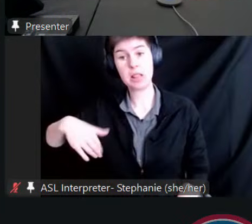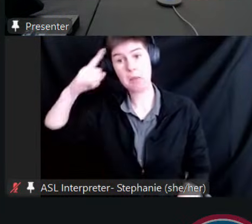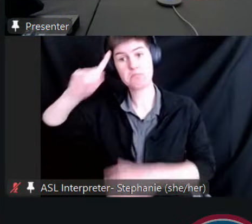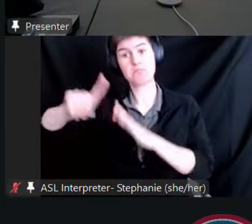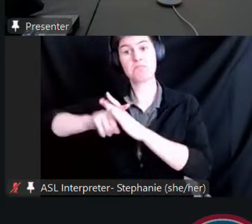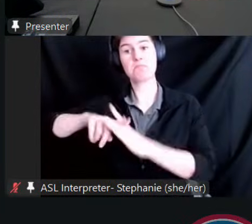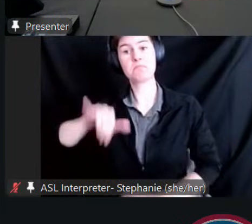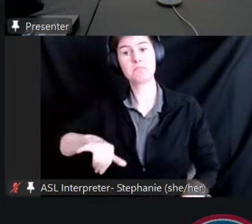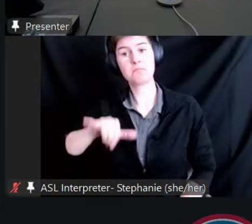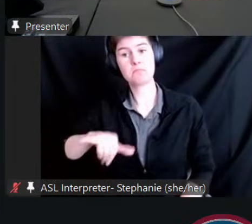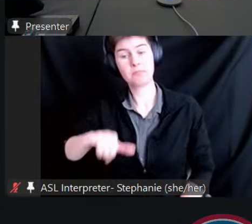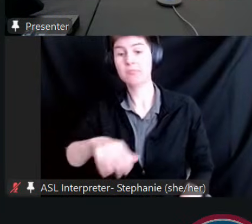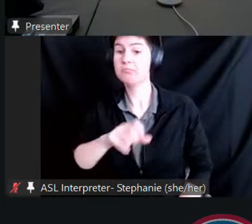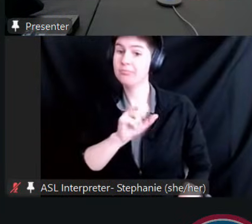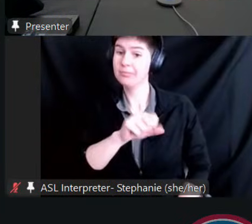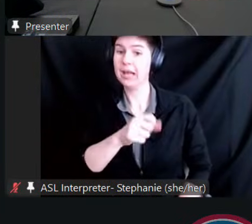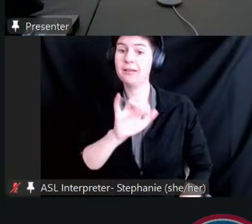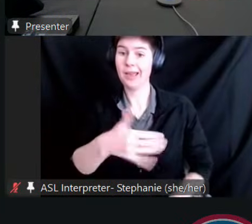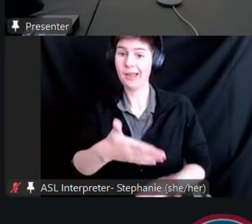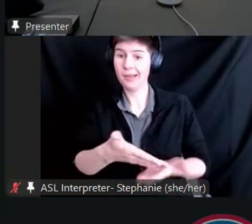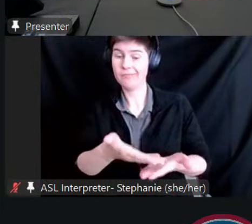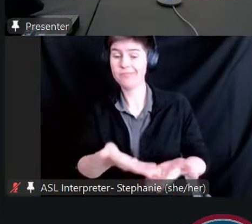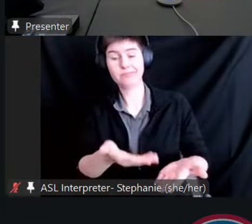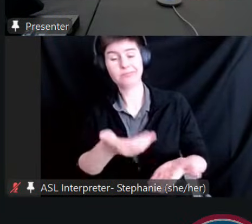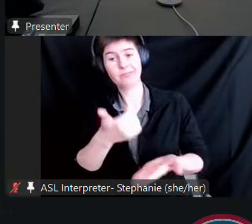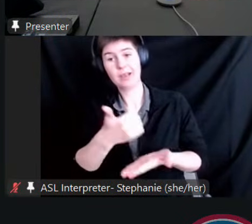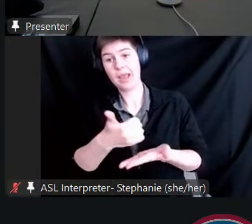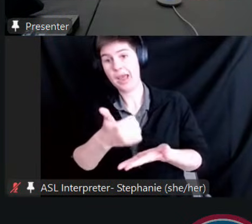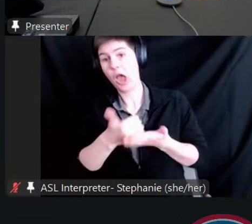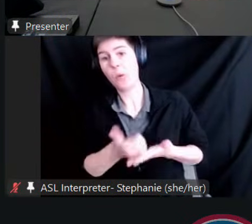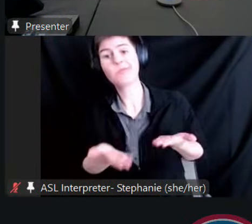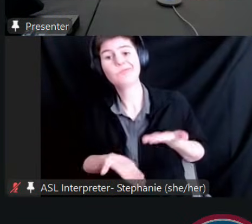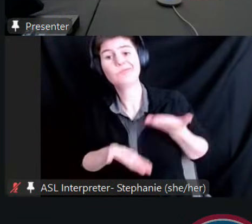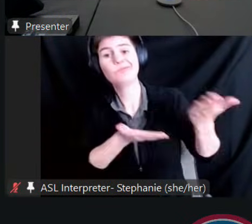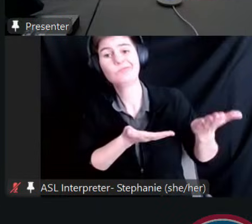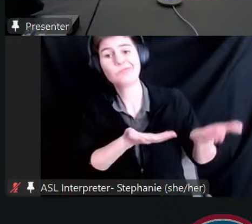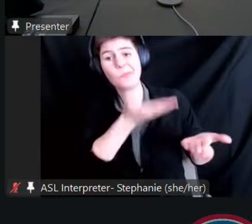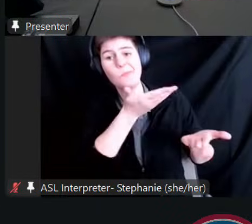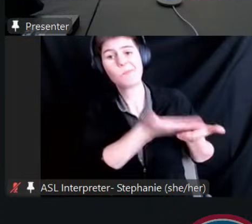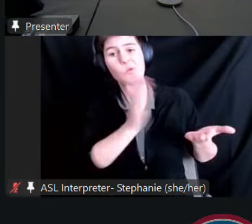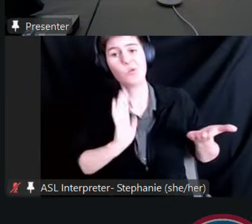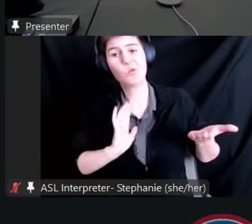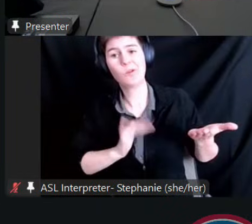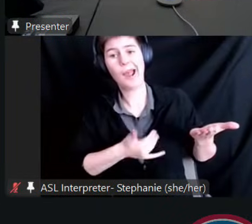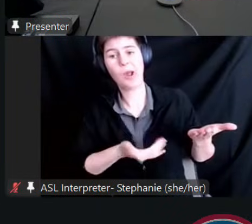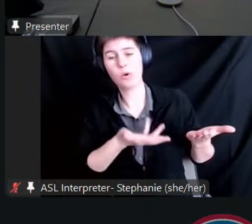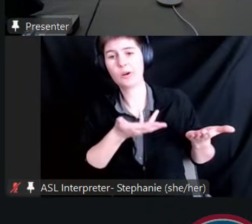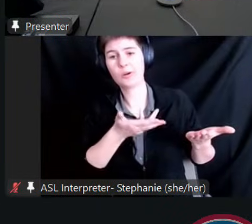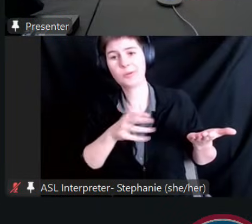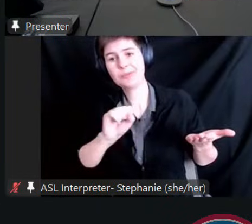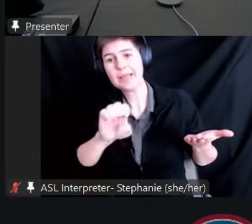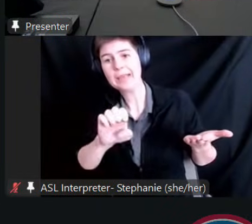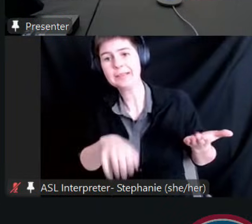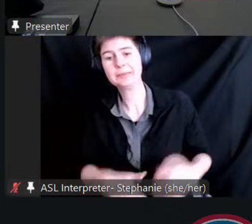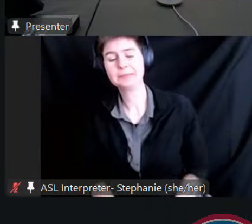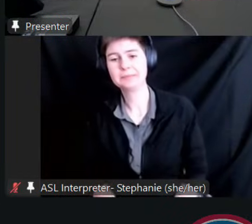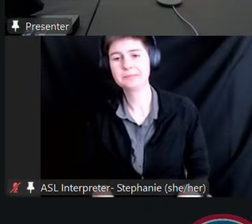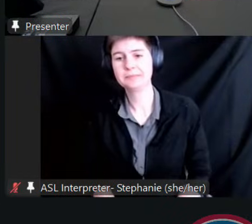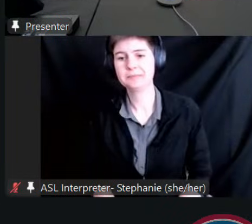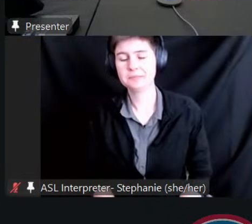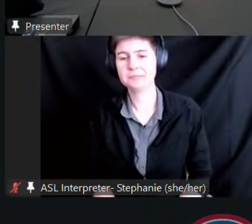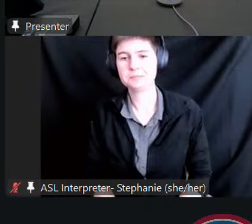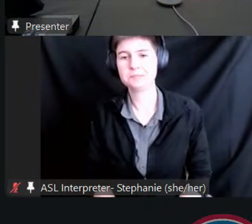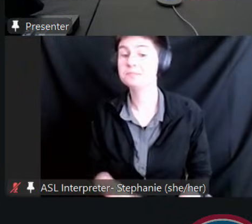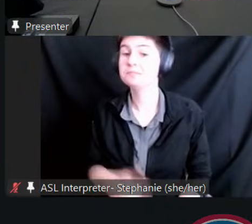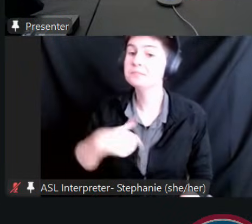the expansion. Yeah. Okay. And then, so I wanted to ask more specifically about the funding